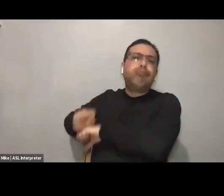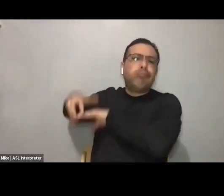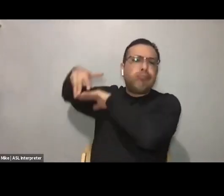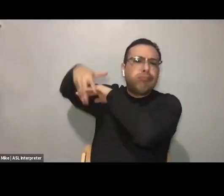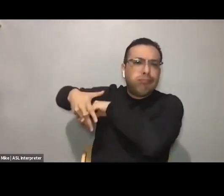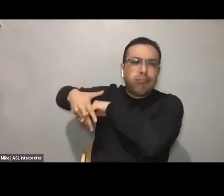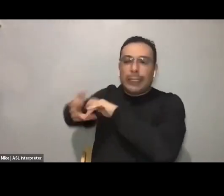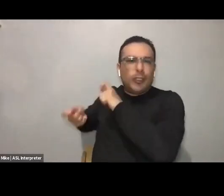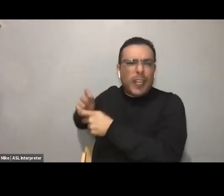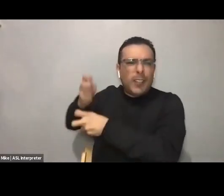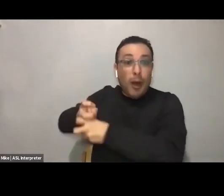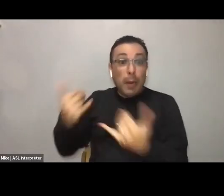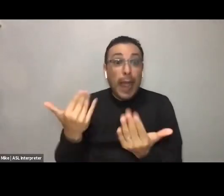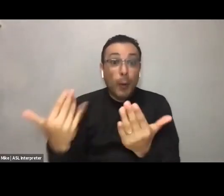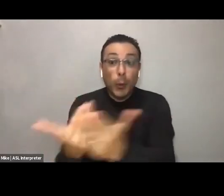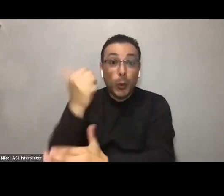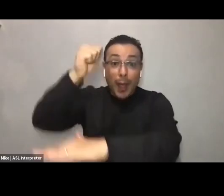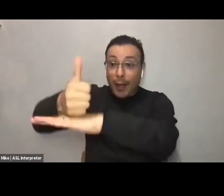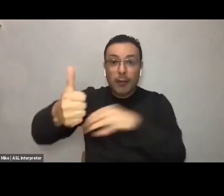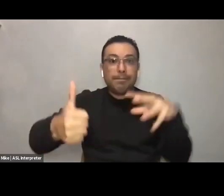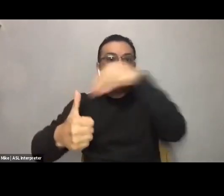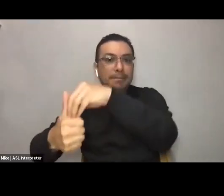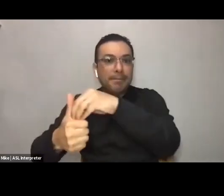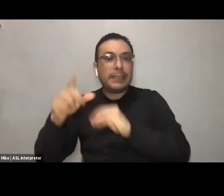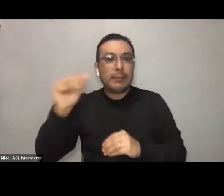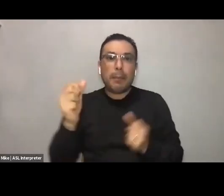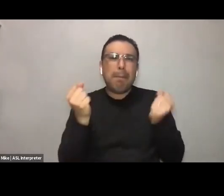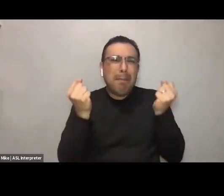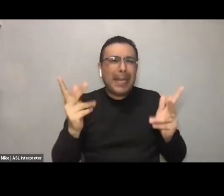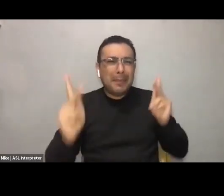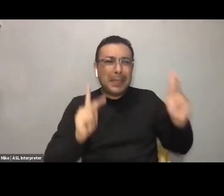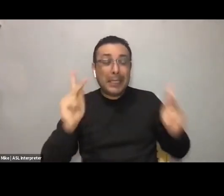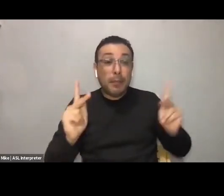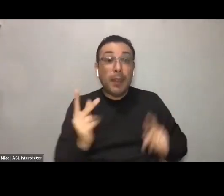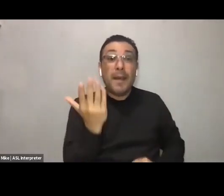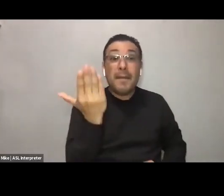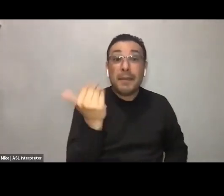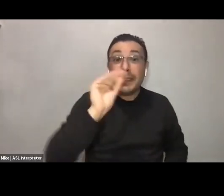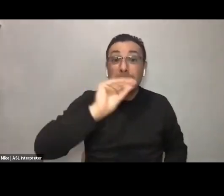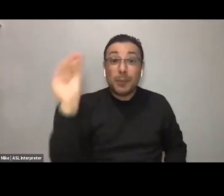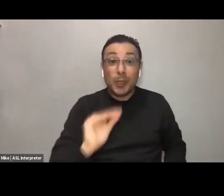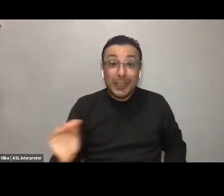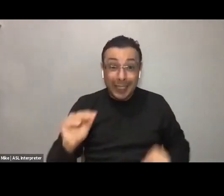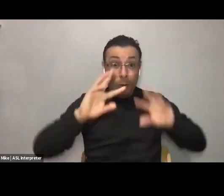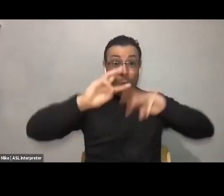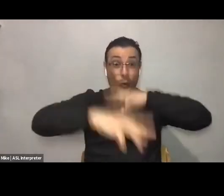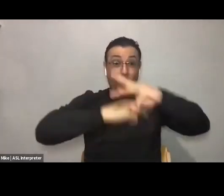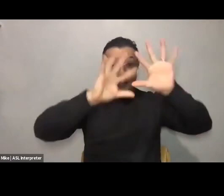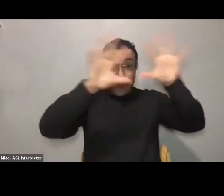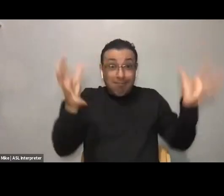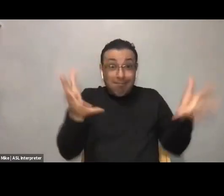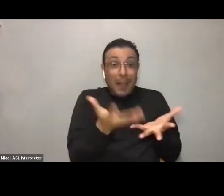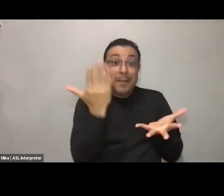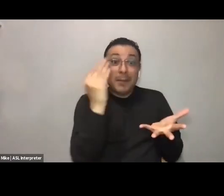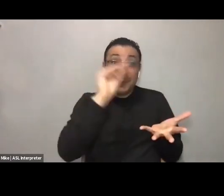billion people in the world who live with some form of disability. That's 15% of the world's population. And if